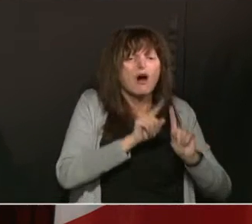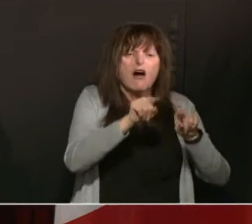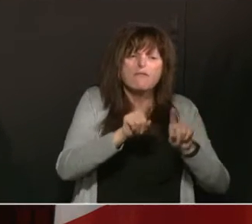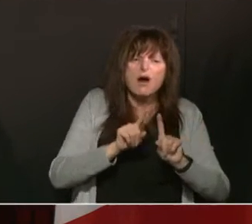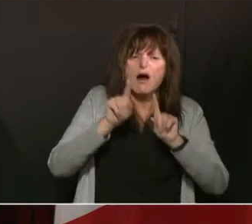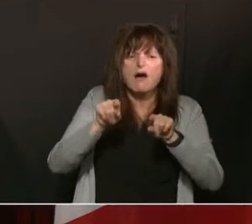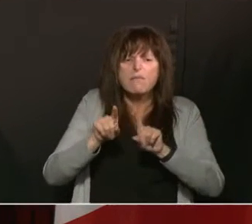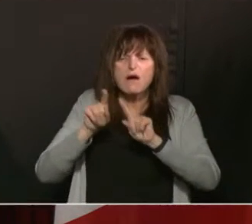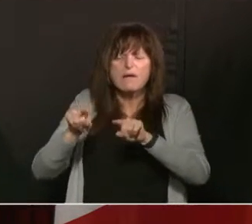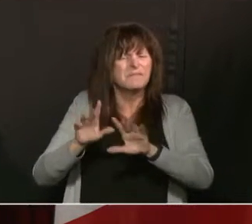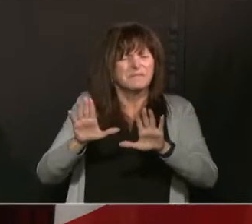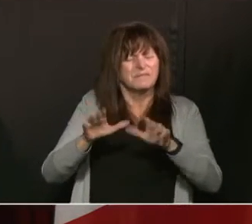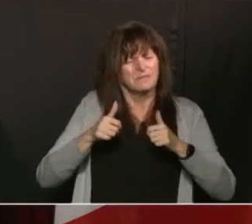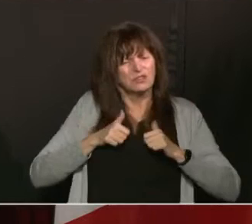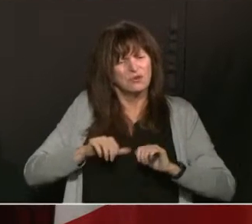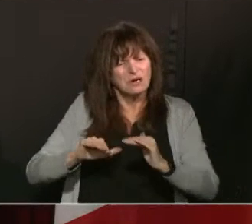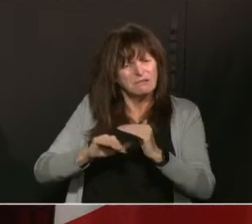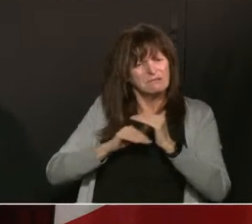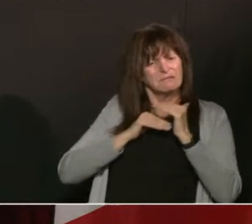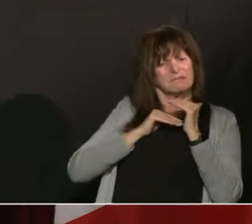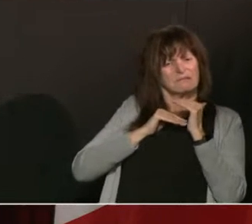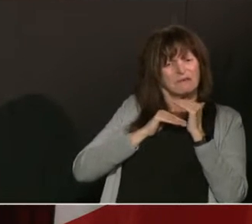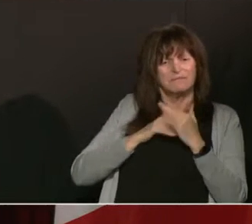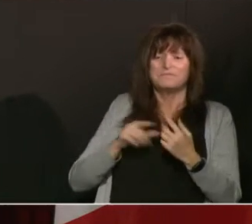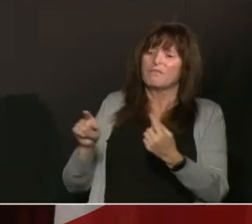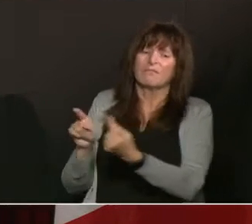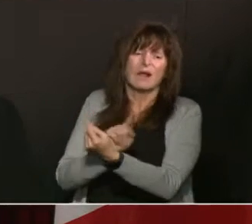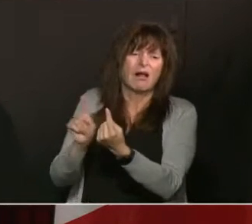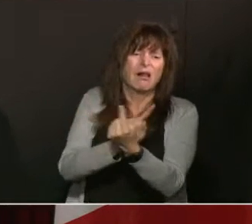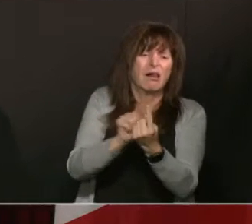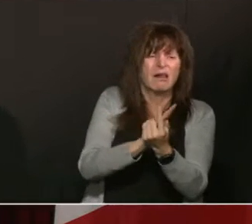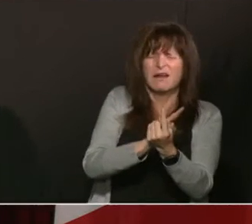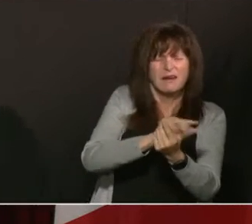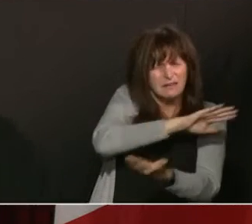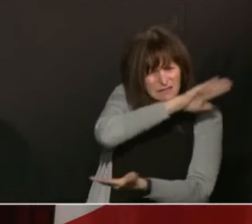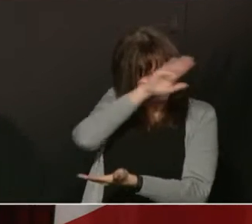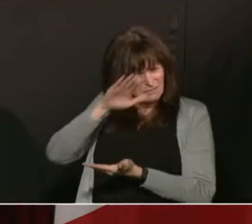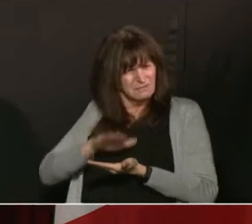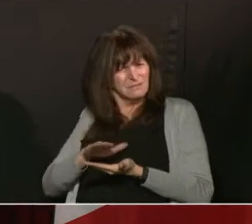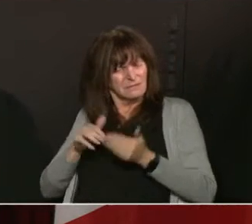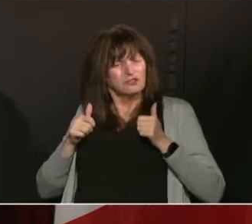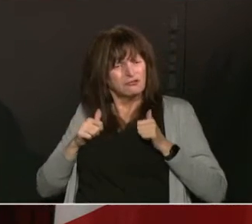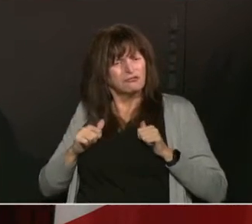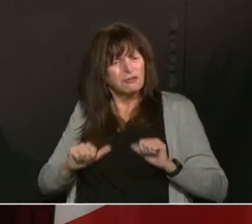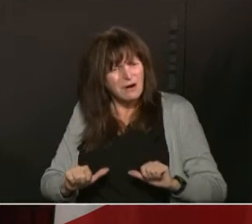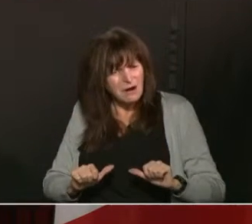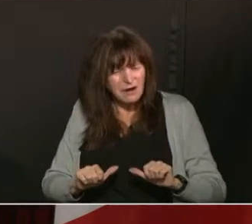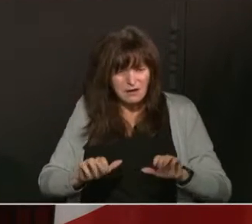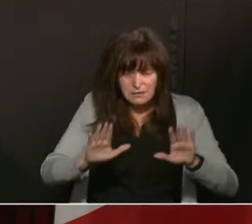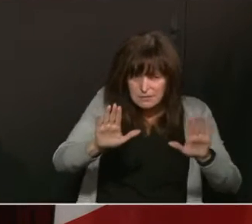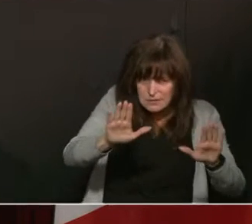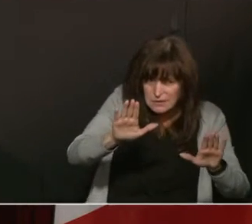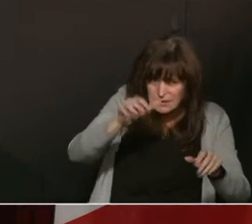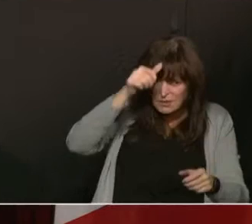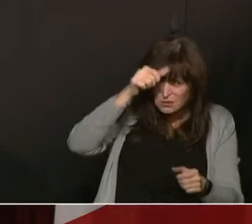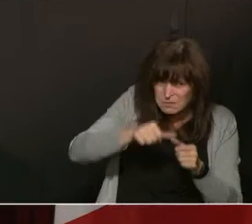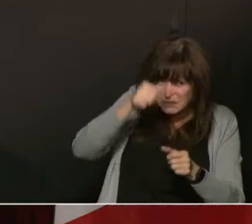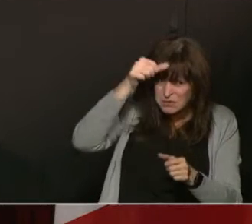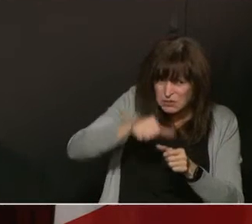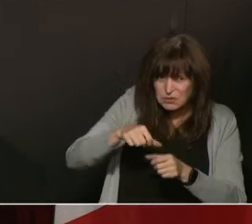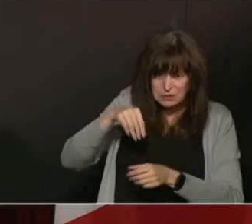your total number of contacts. Gathering limits, again, are 10 indoors and 25